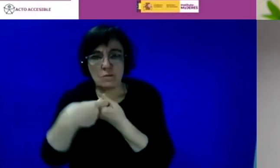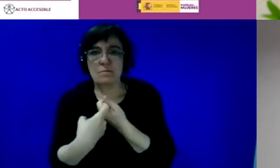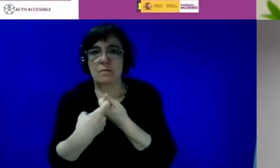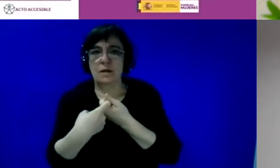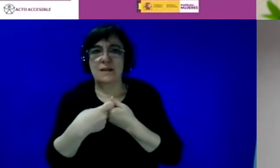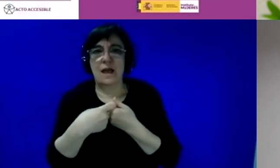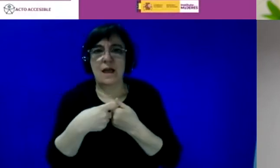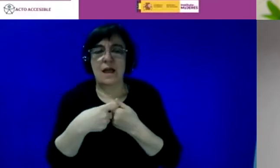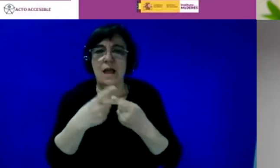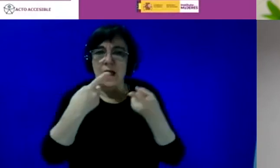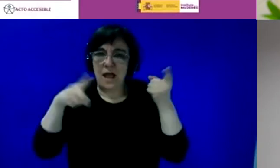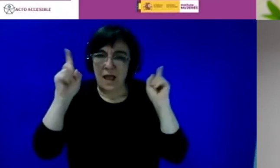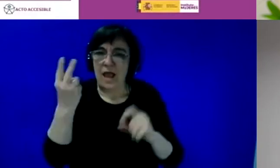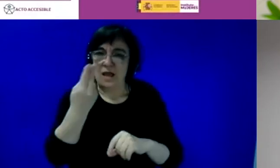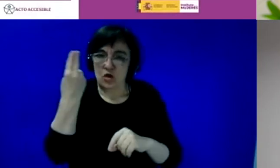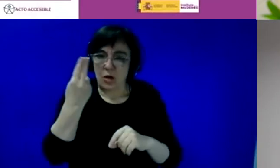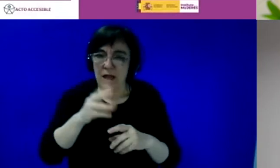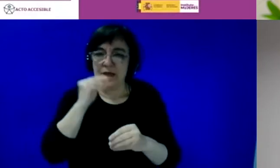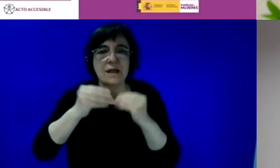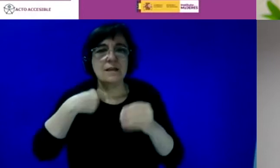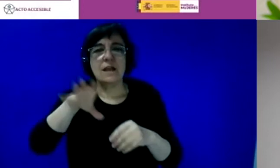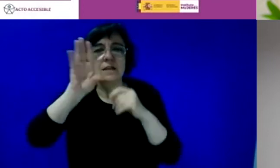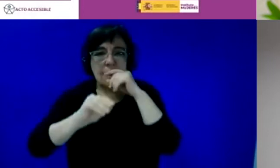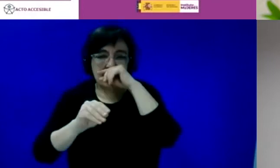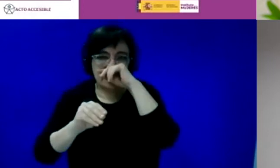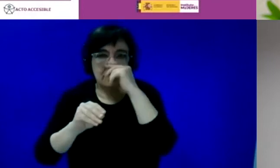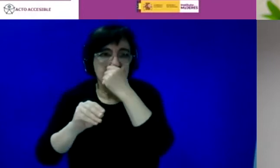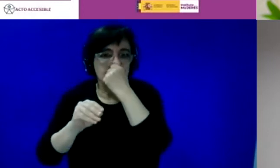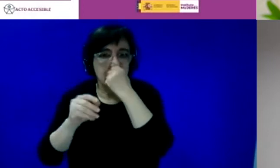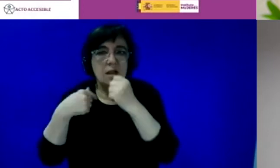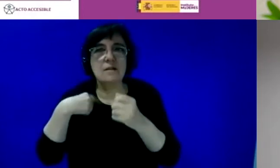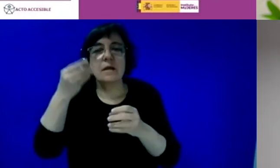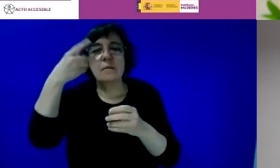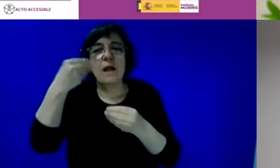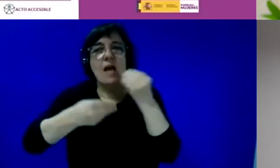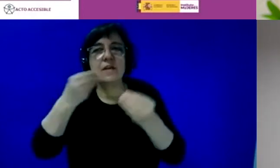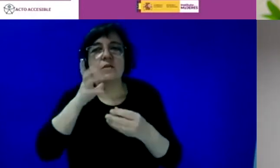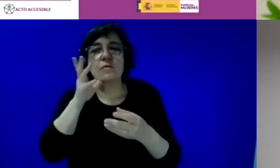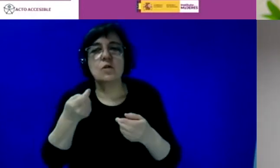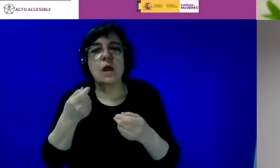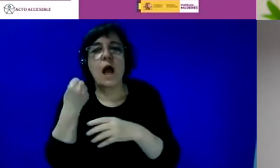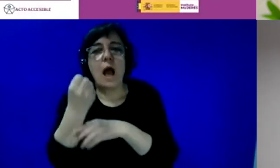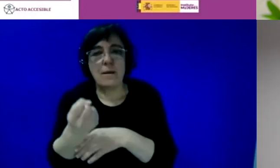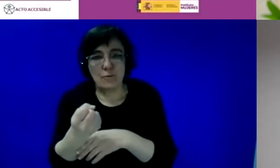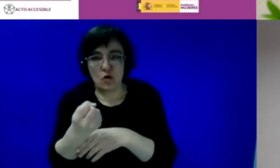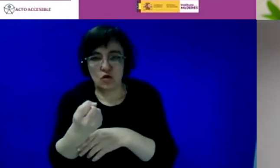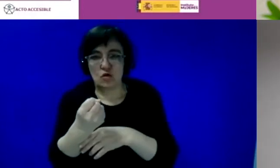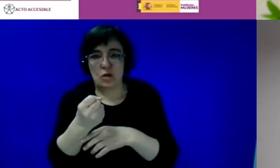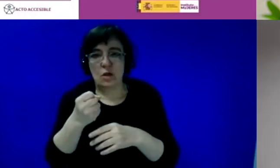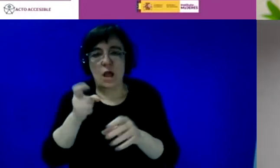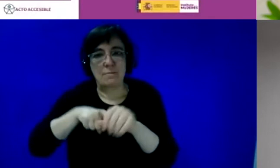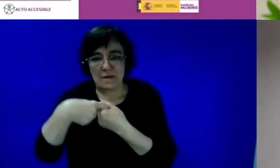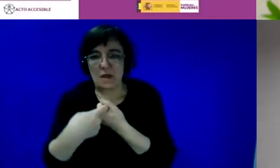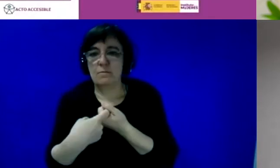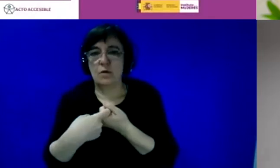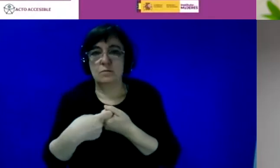do and for us to help channel support to that work, because to make sure that donors who want to intervene